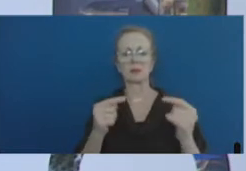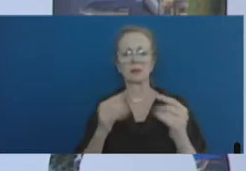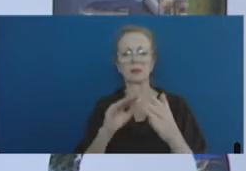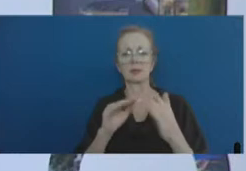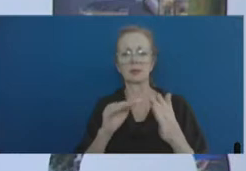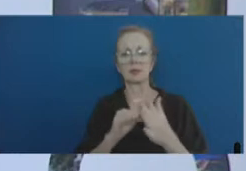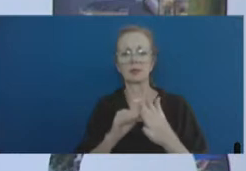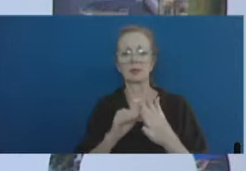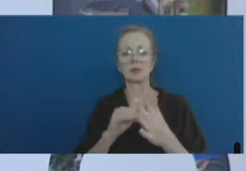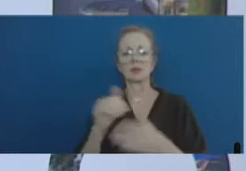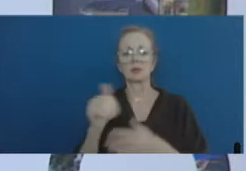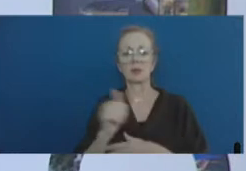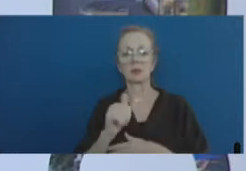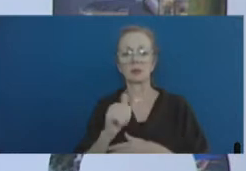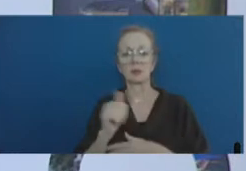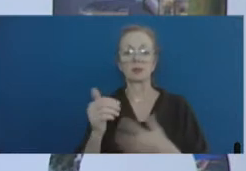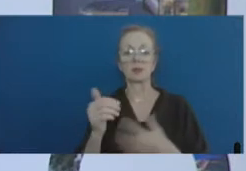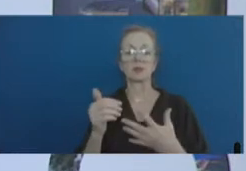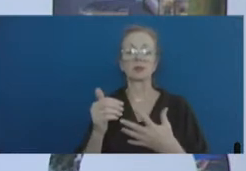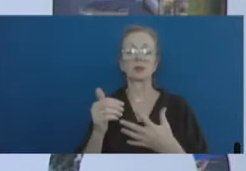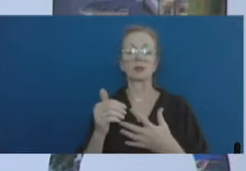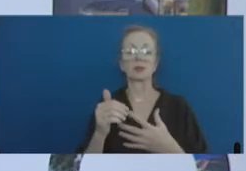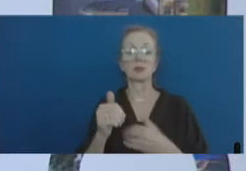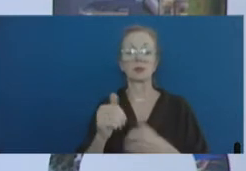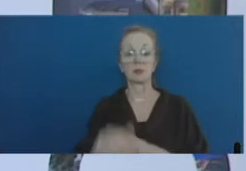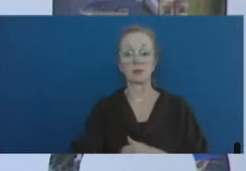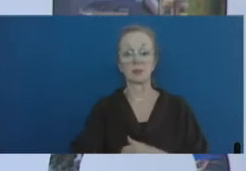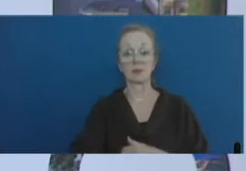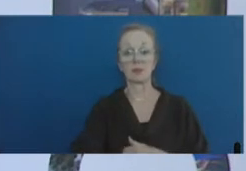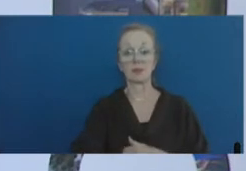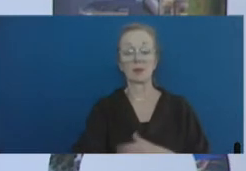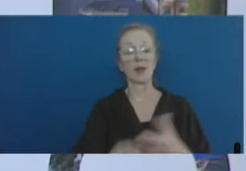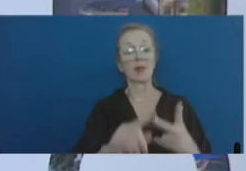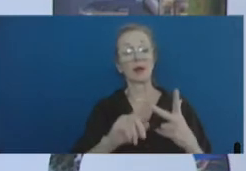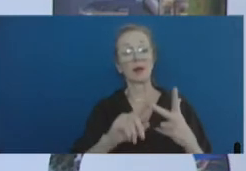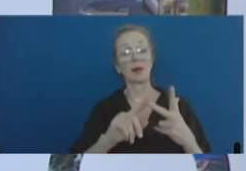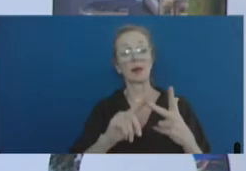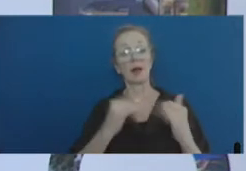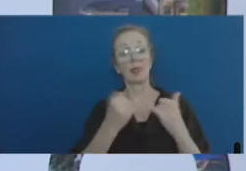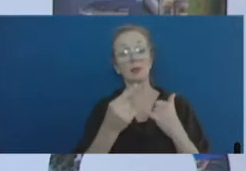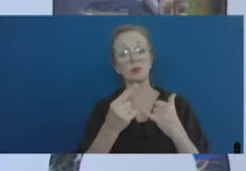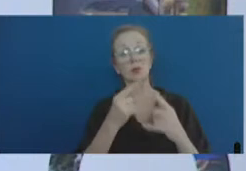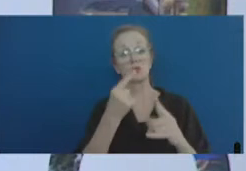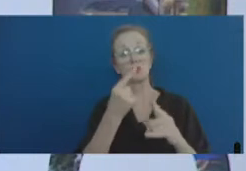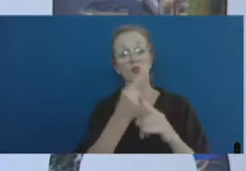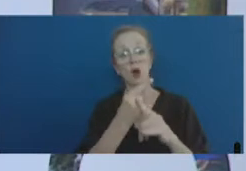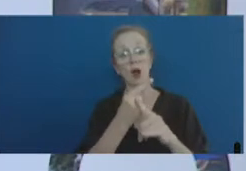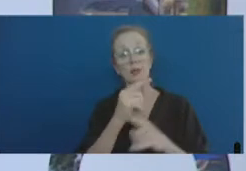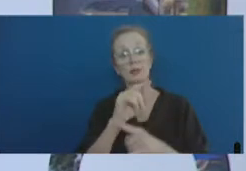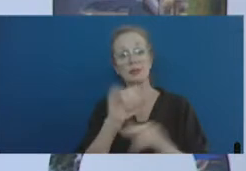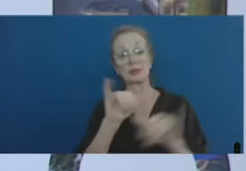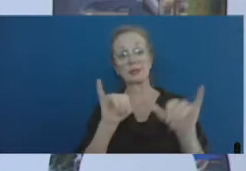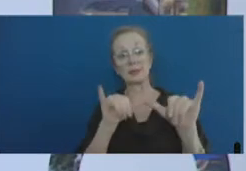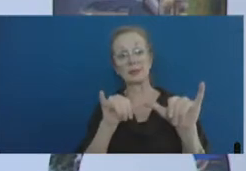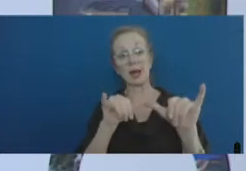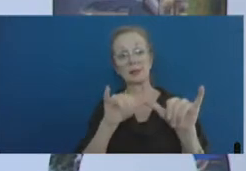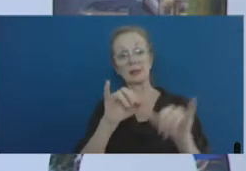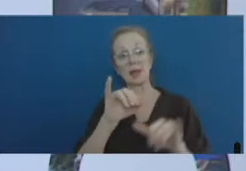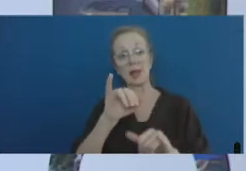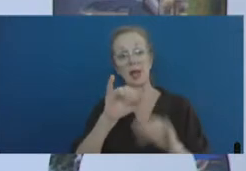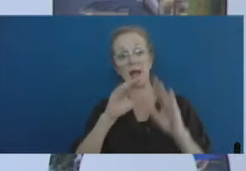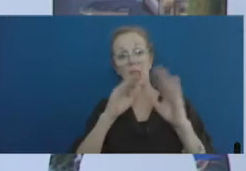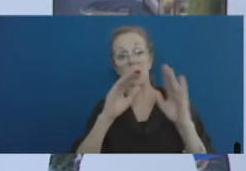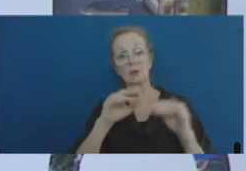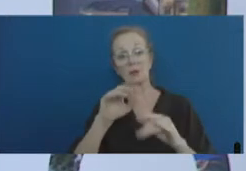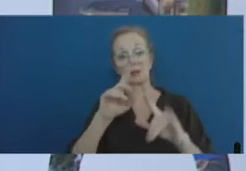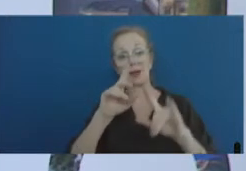to transportation. And then there's the change, this last one about right-sizing housing diversity. And so this would be